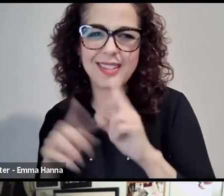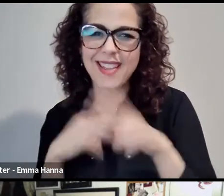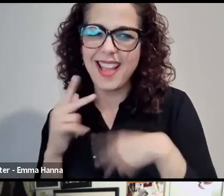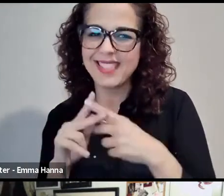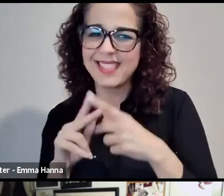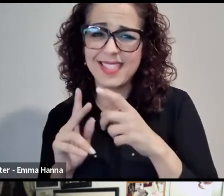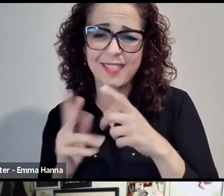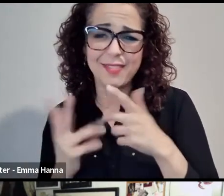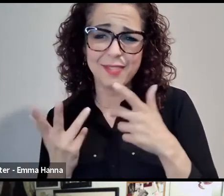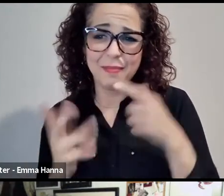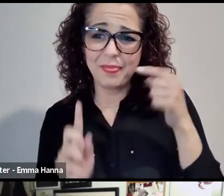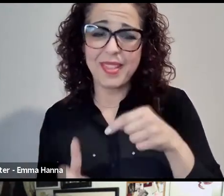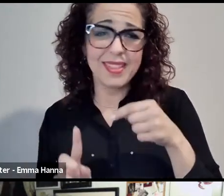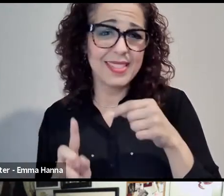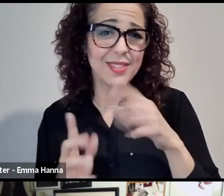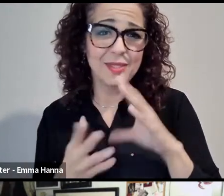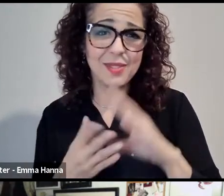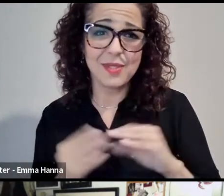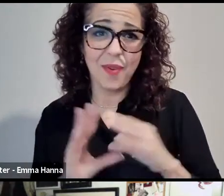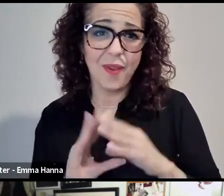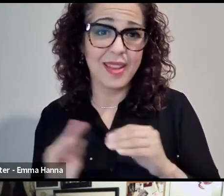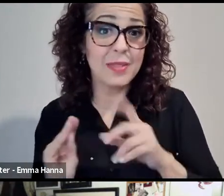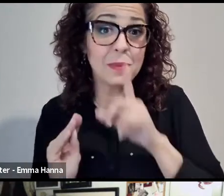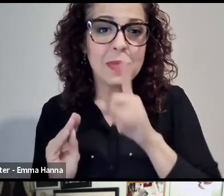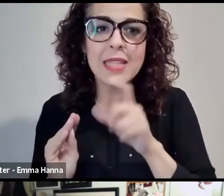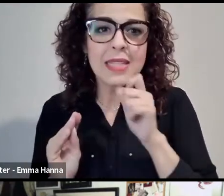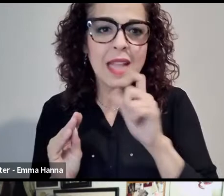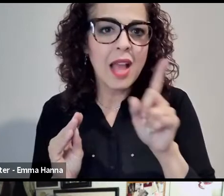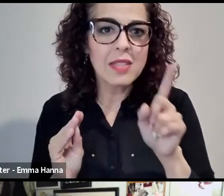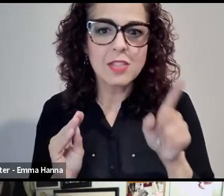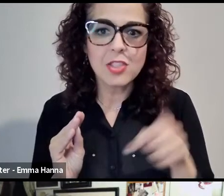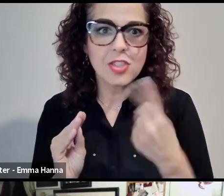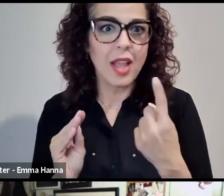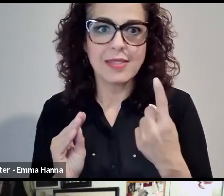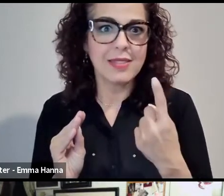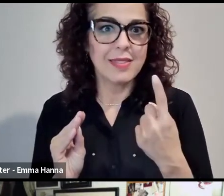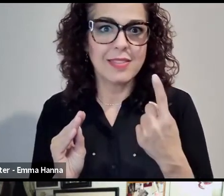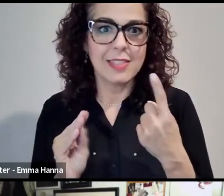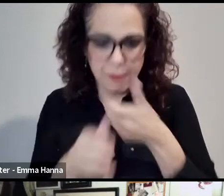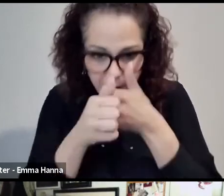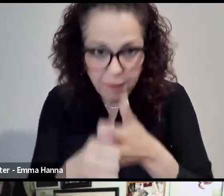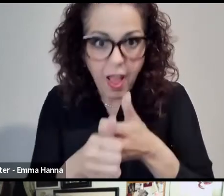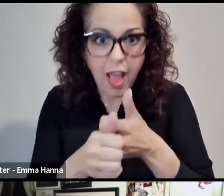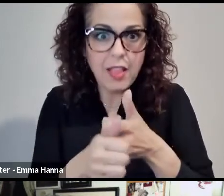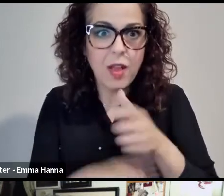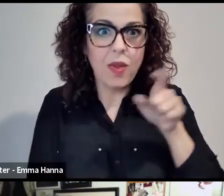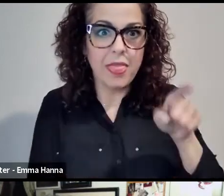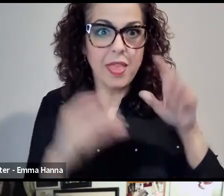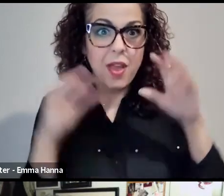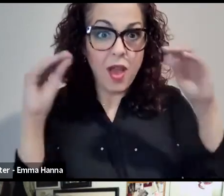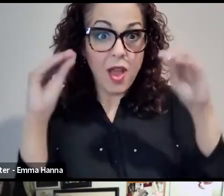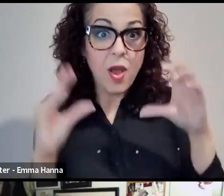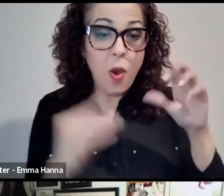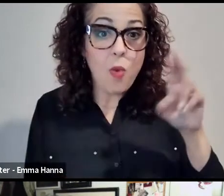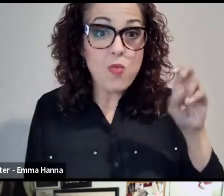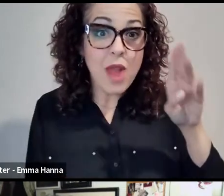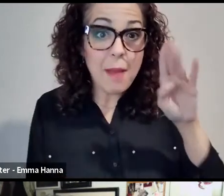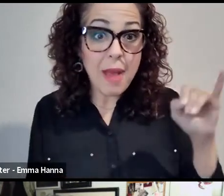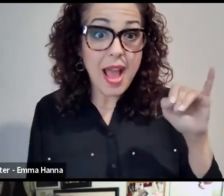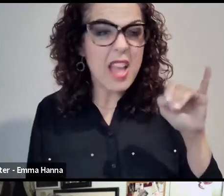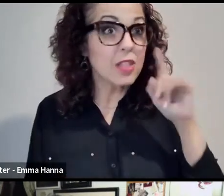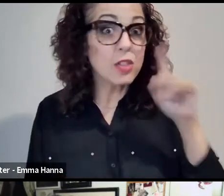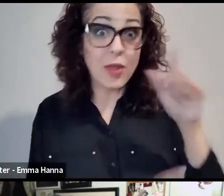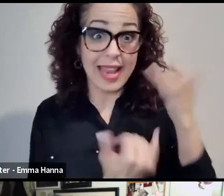no longer is there just to, you know, do the rabbi's bidding. And so the rabbi tricks it to bend down because it's so big